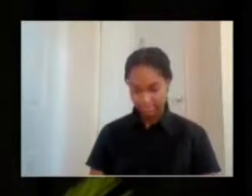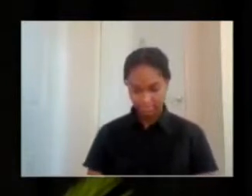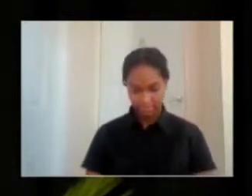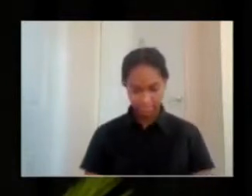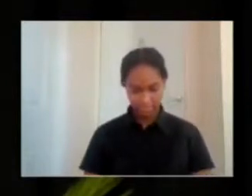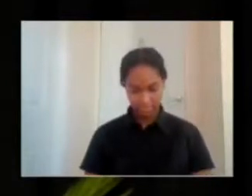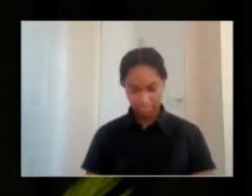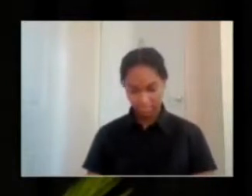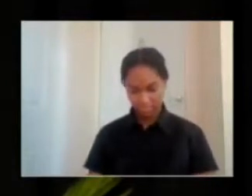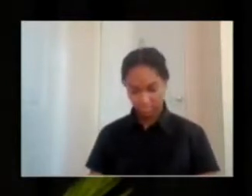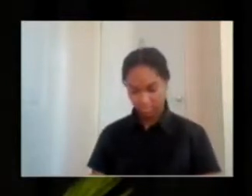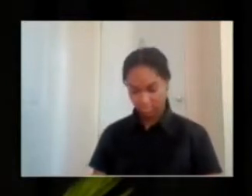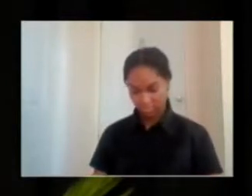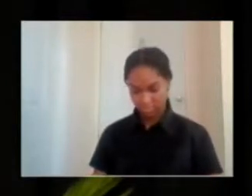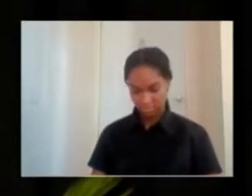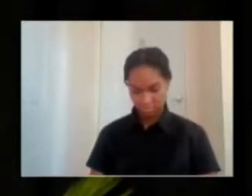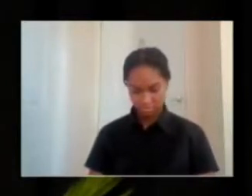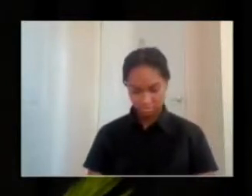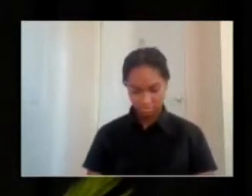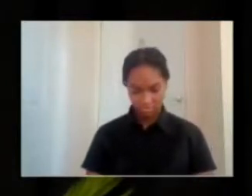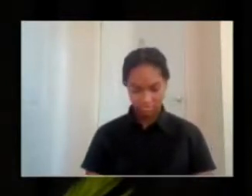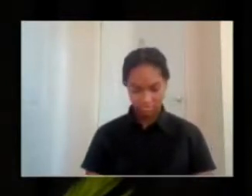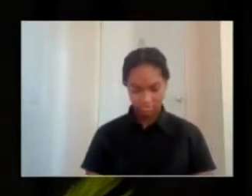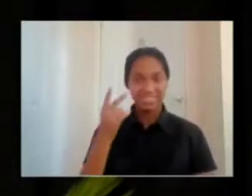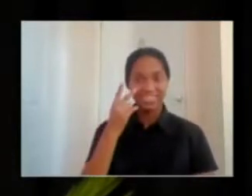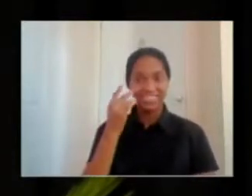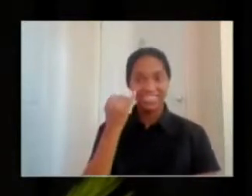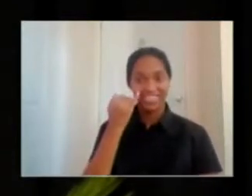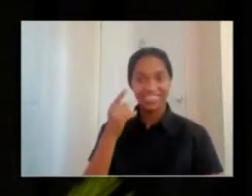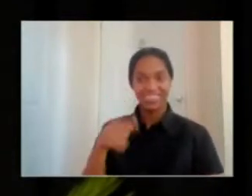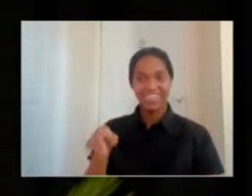I'm looking at the broadcasters to see if they're nodding. Cordell's clapping.